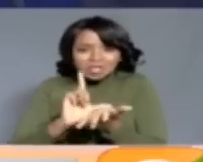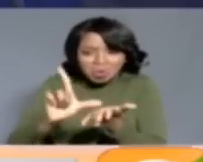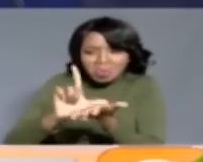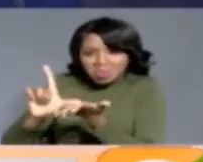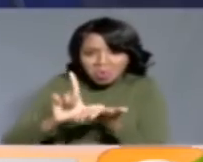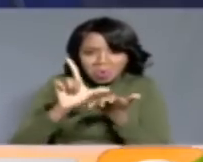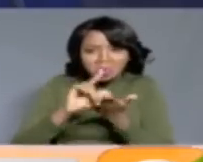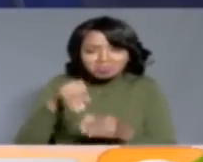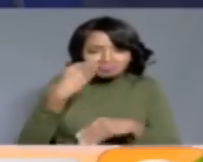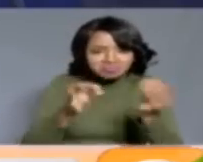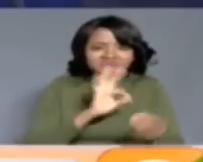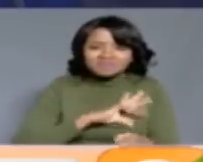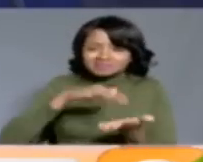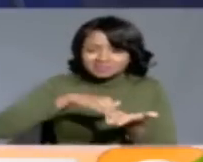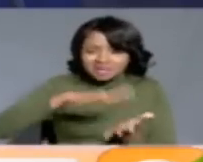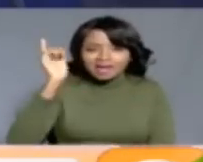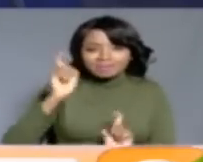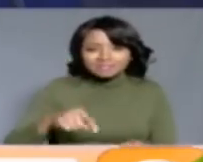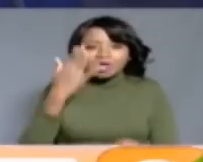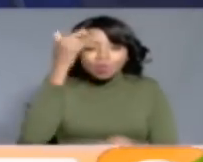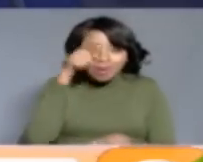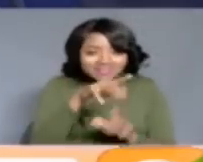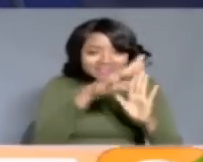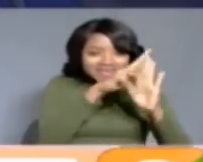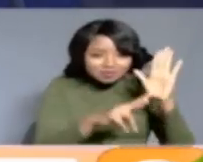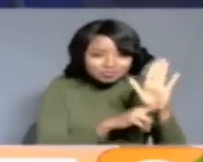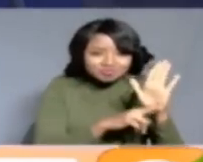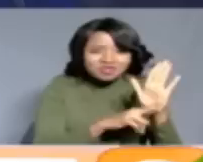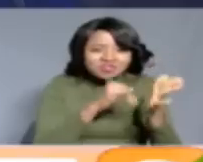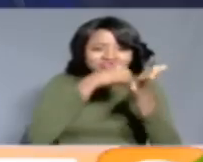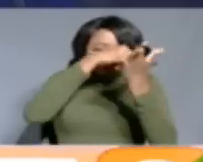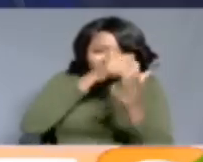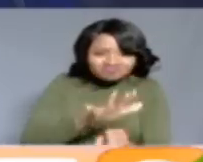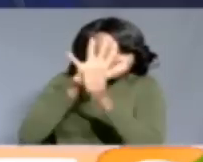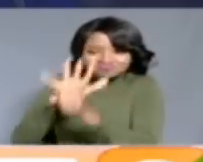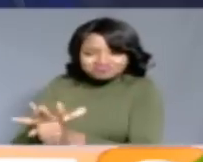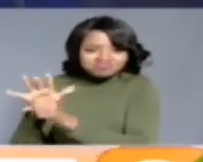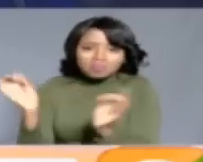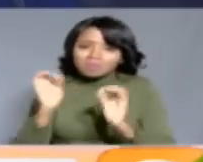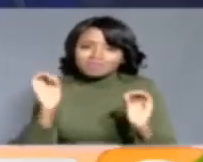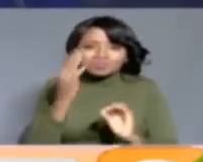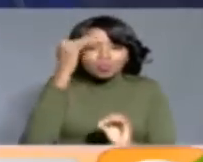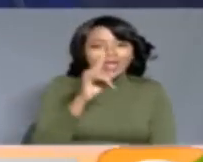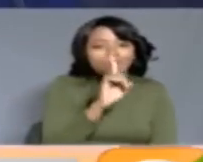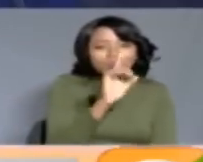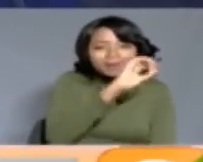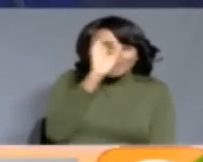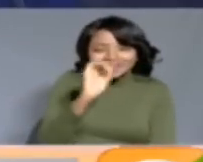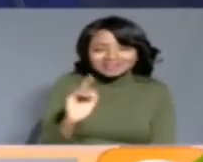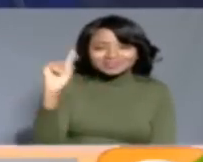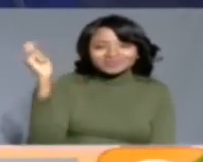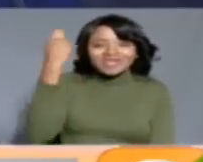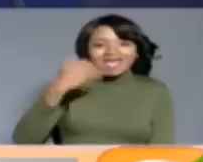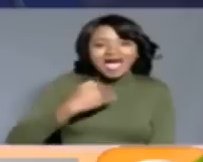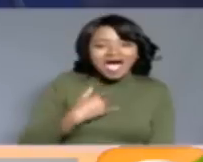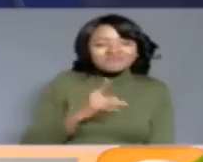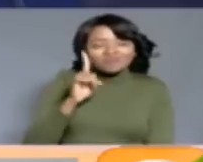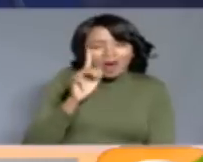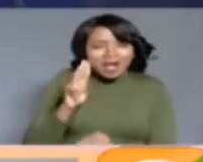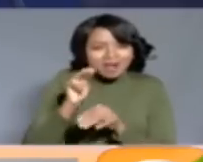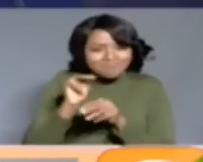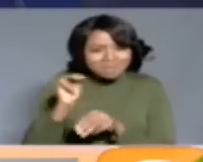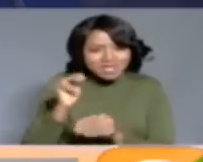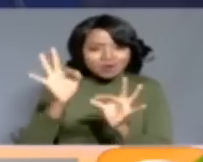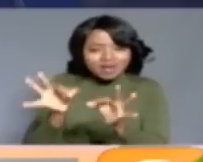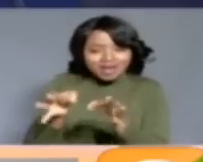Patrick Njoroge told parliamentarians that the regulations are not punitive, given that less than 1% of Kenyans have a balance of over 1 million shillings